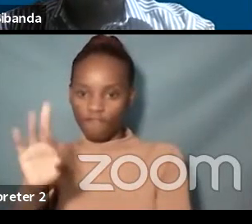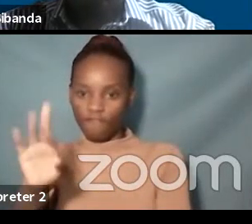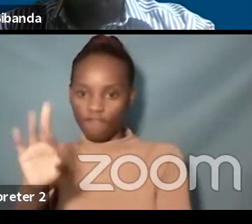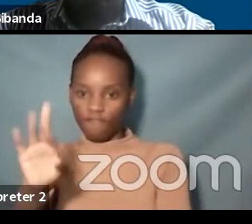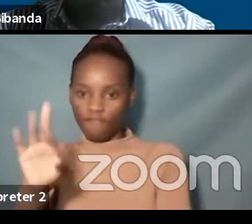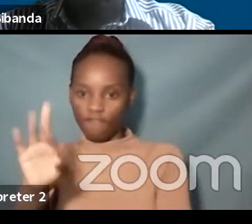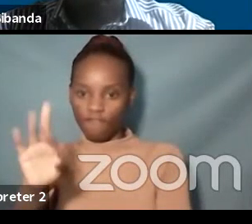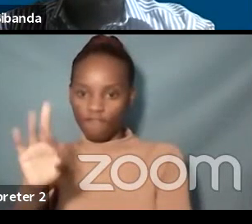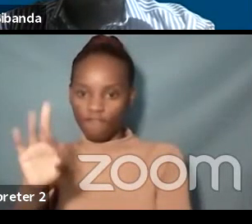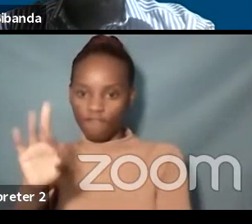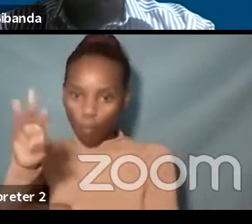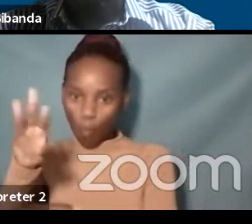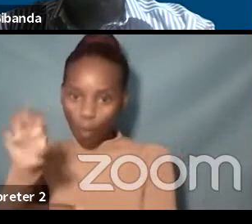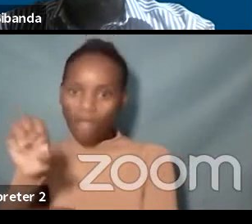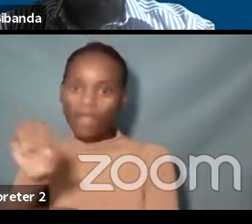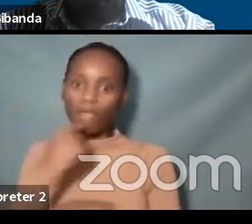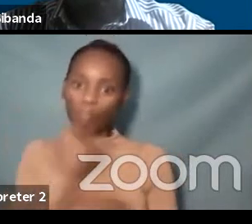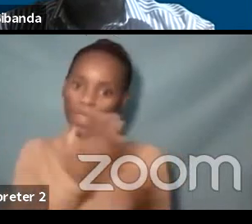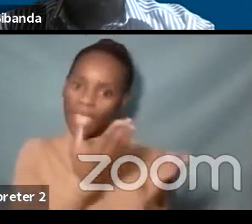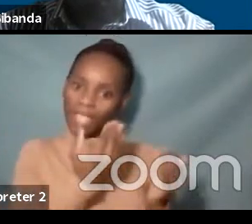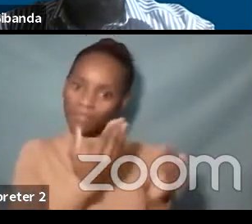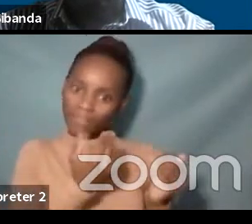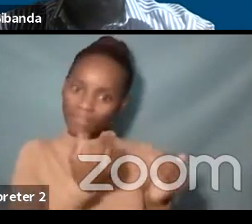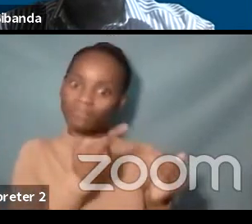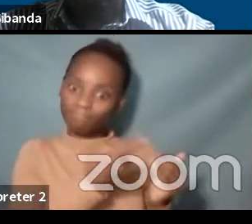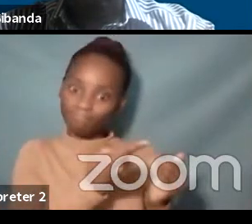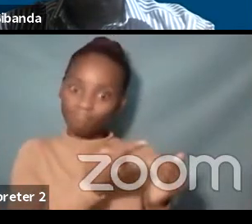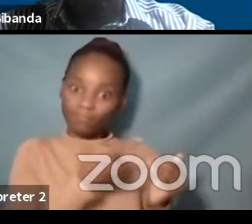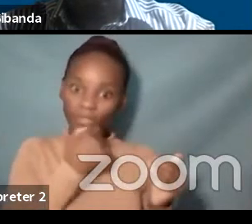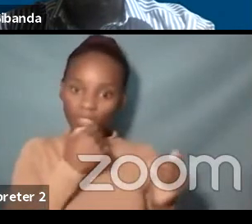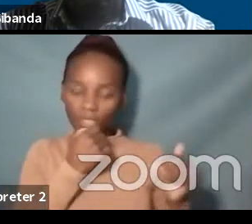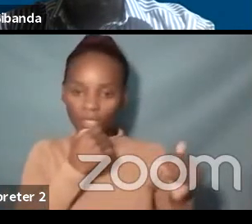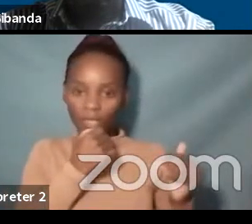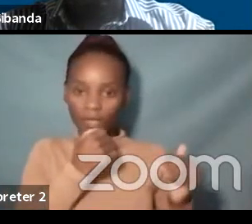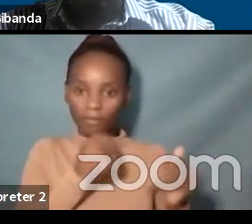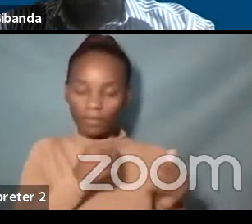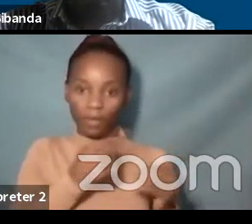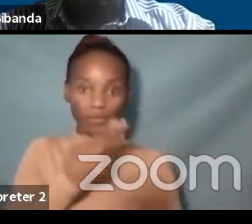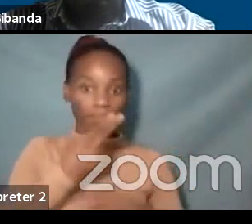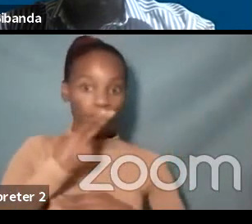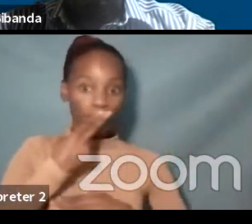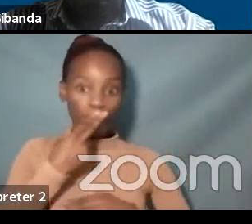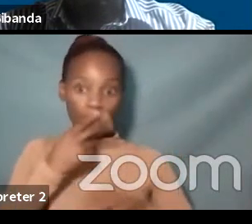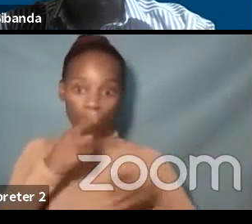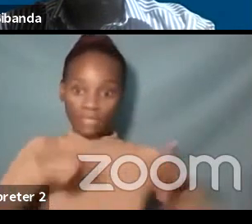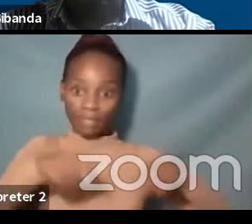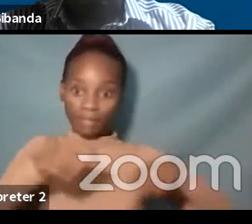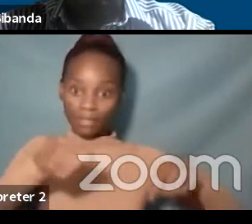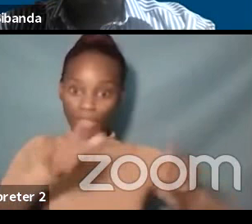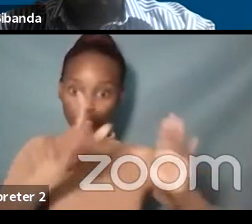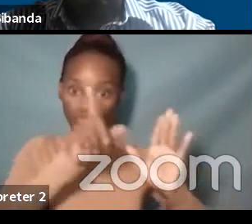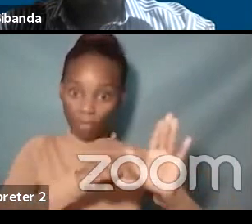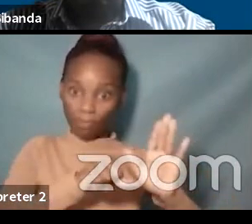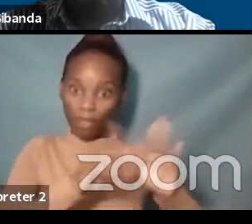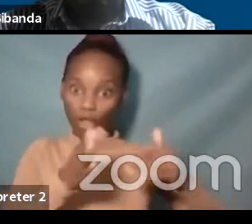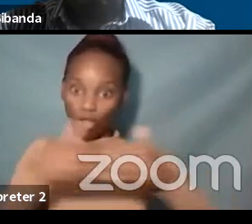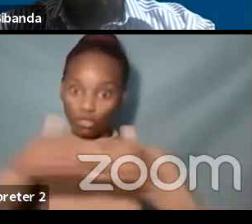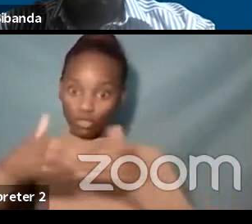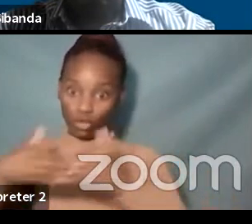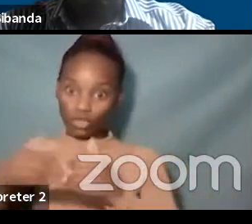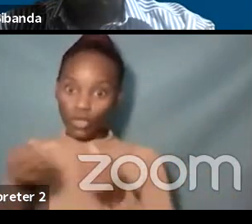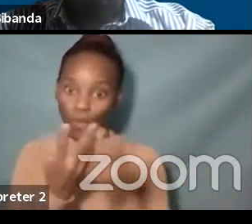the market with cheap illicit cigarettes to be closed down? He says they are well known within the range of some of the SARS